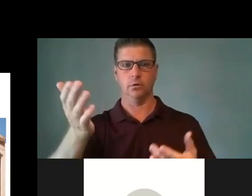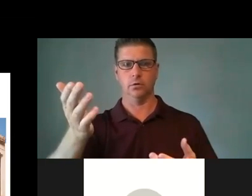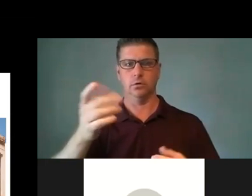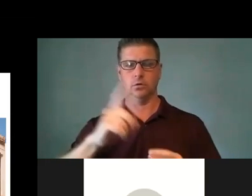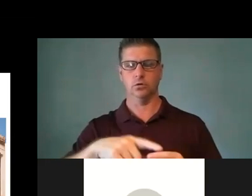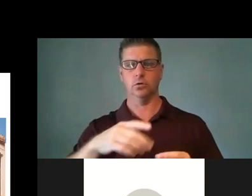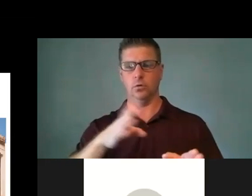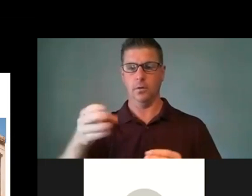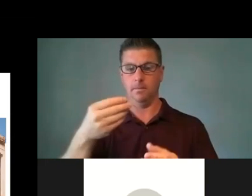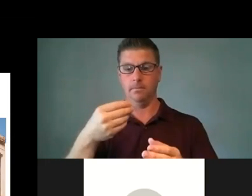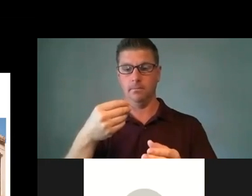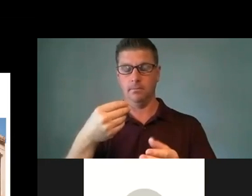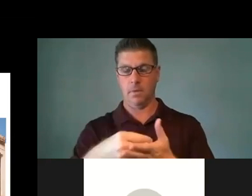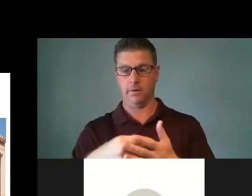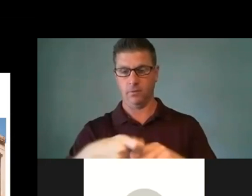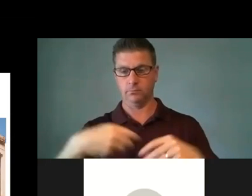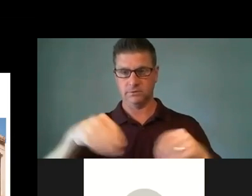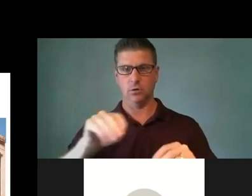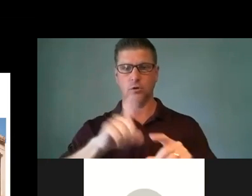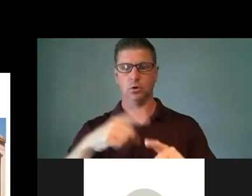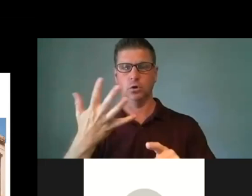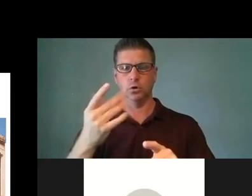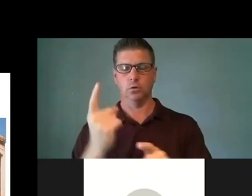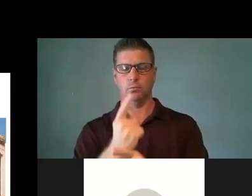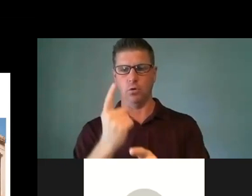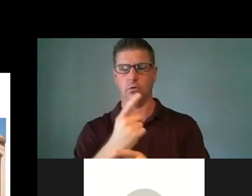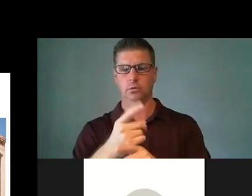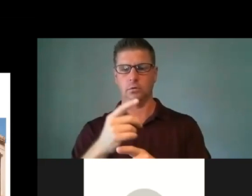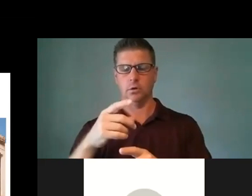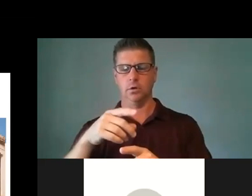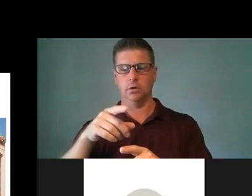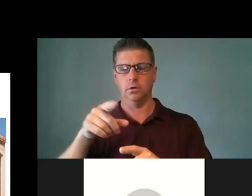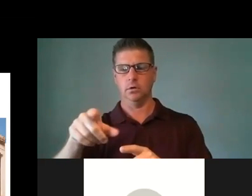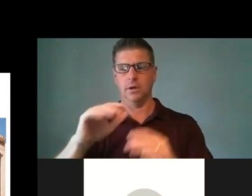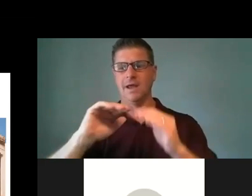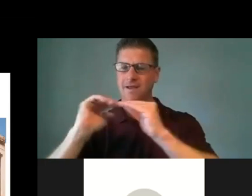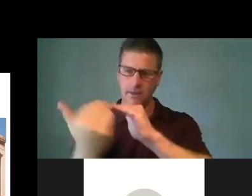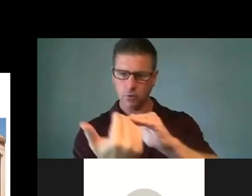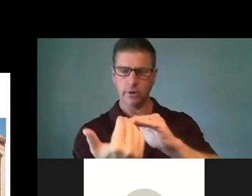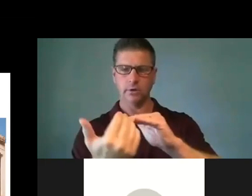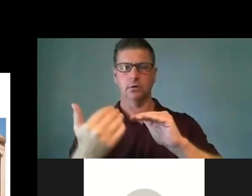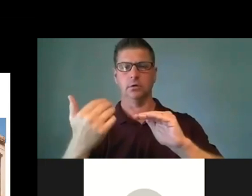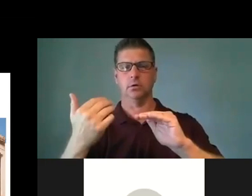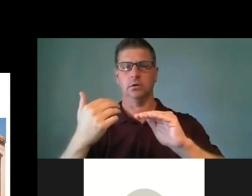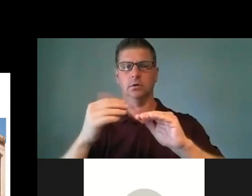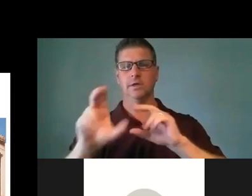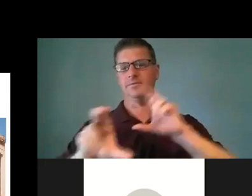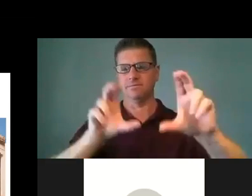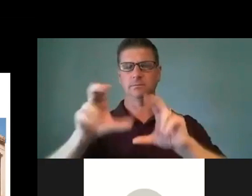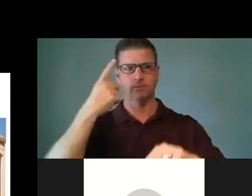the proceeds from the sale to appropriate mission-based, equity-driven investments of